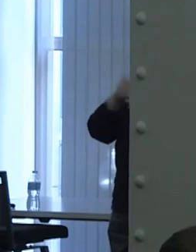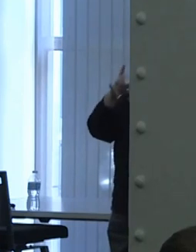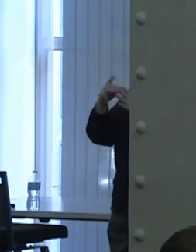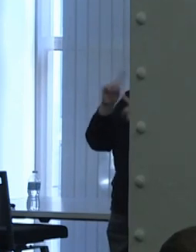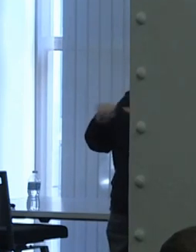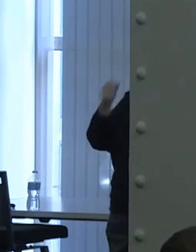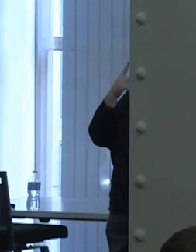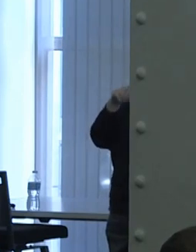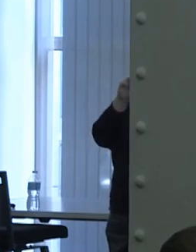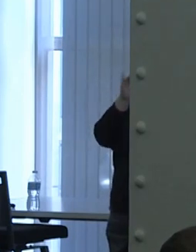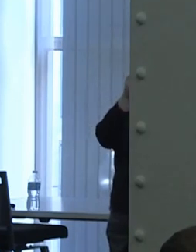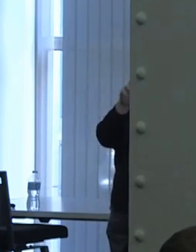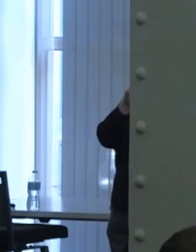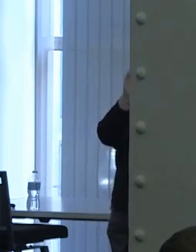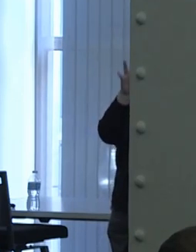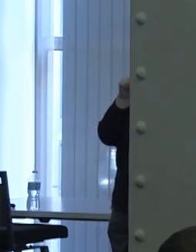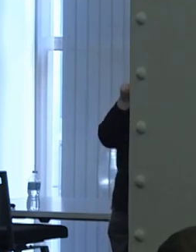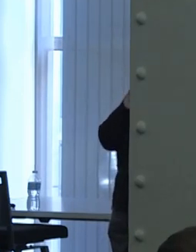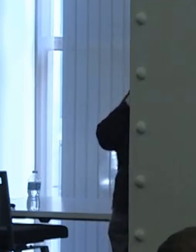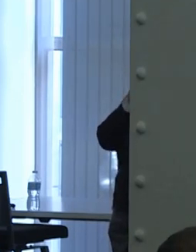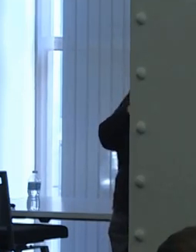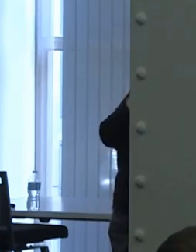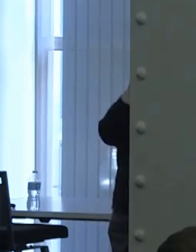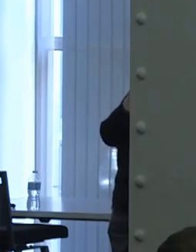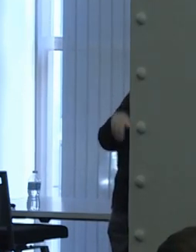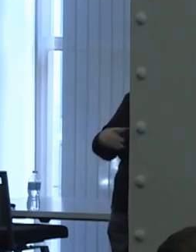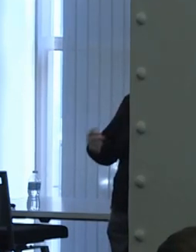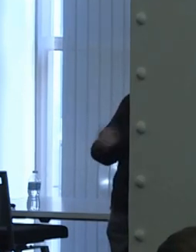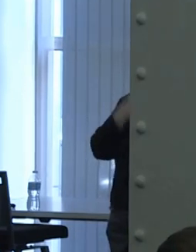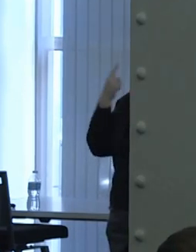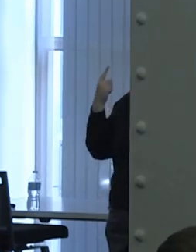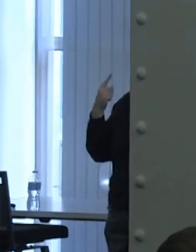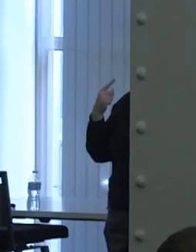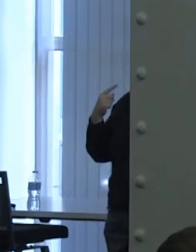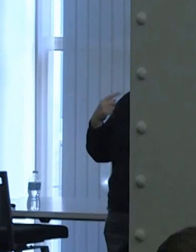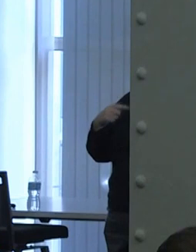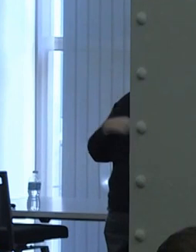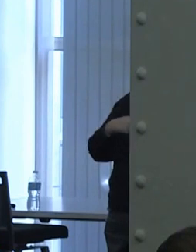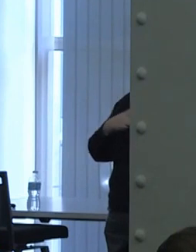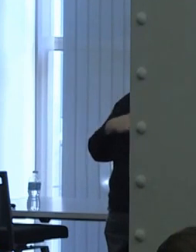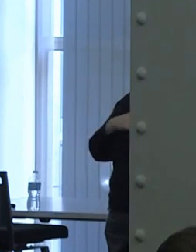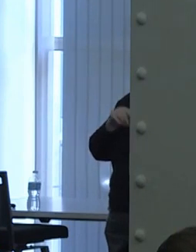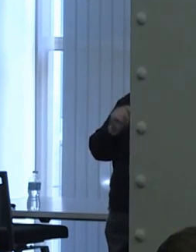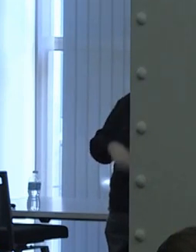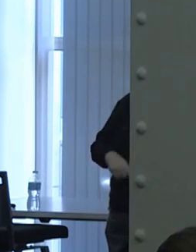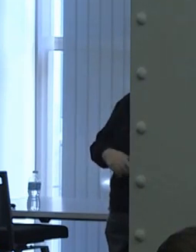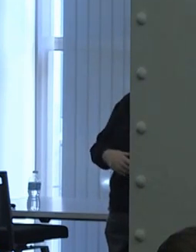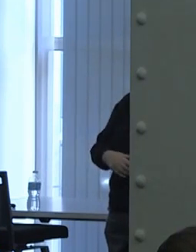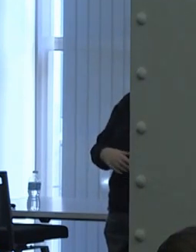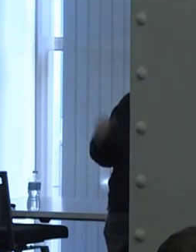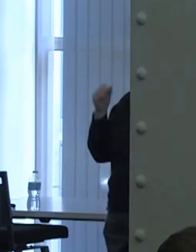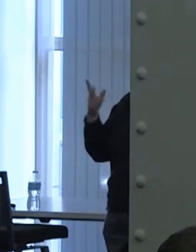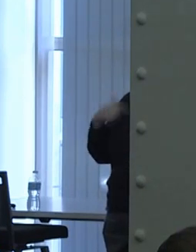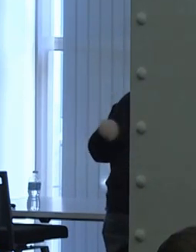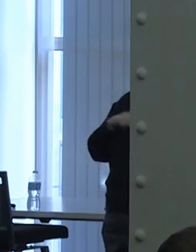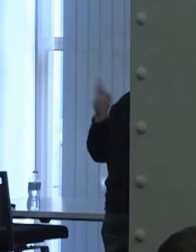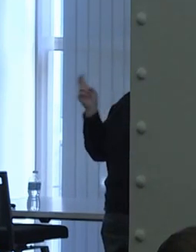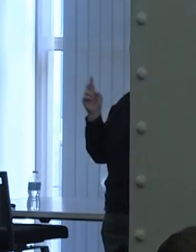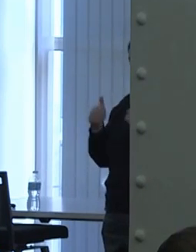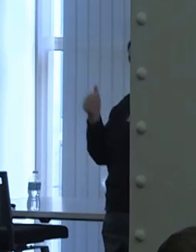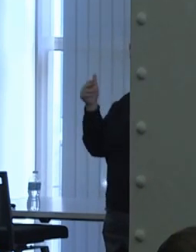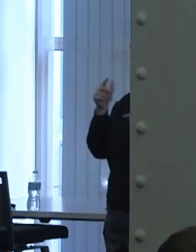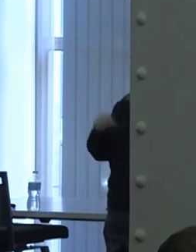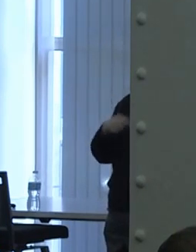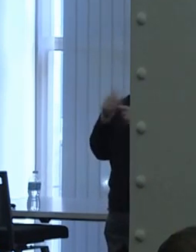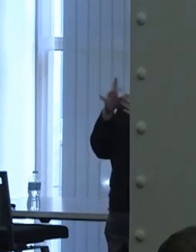cake for Major Owens. And it was something that hurt his feelings deeply. And so a number of us next generation leaders that